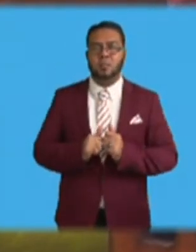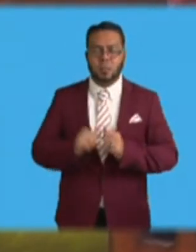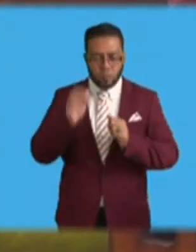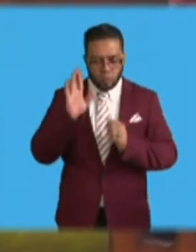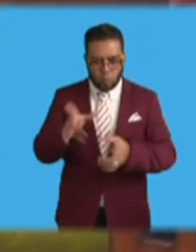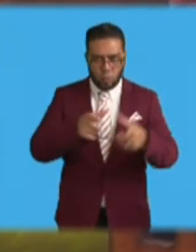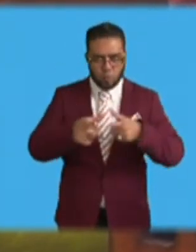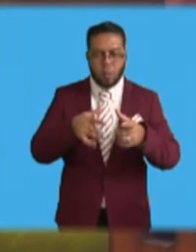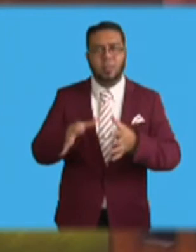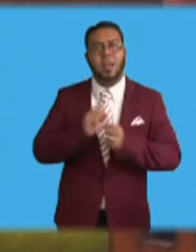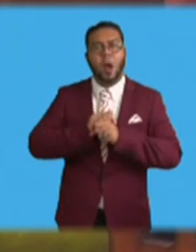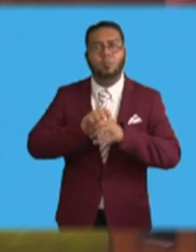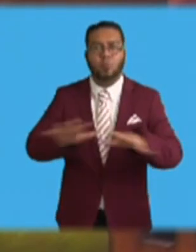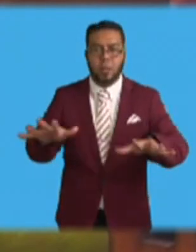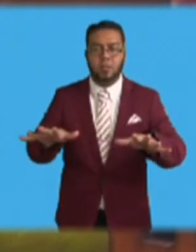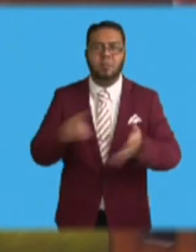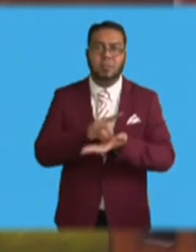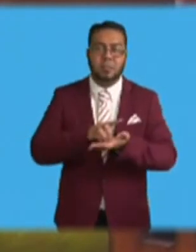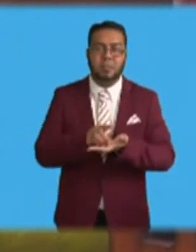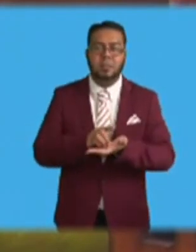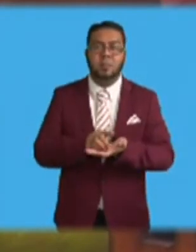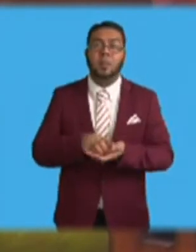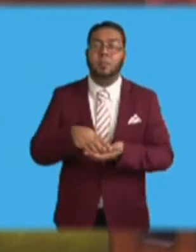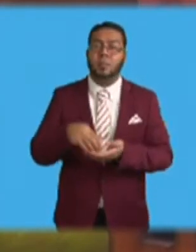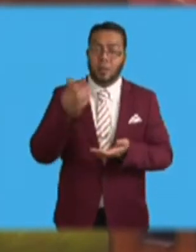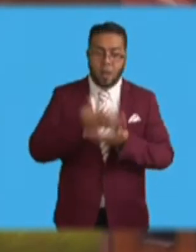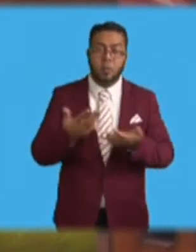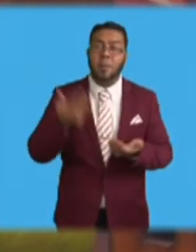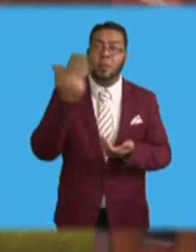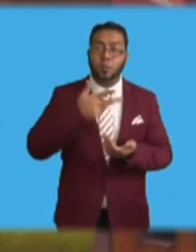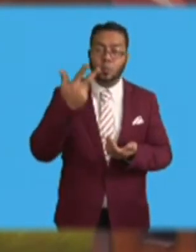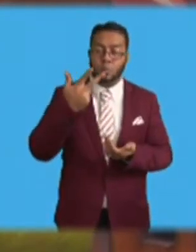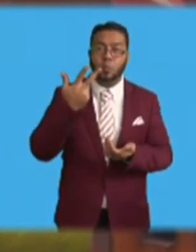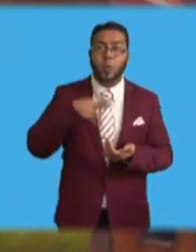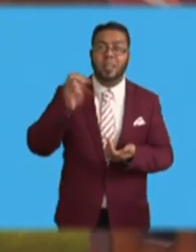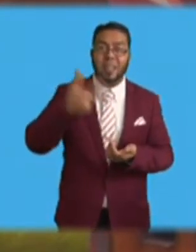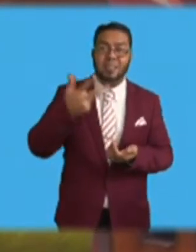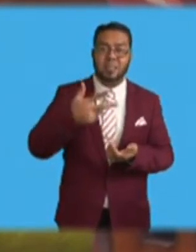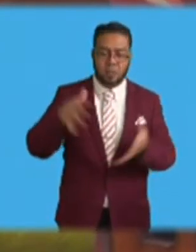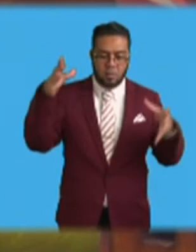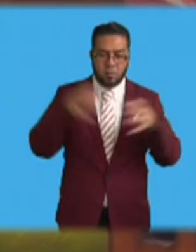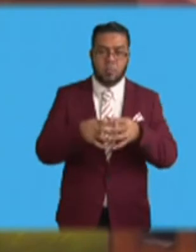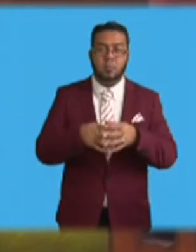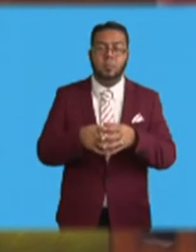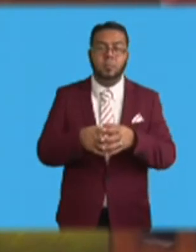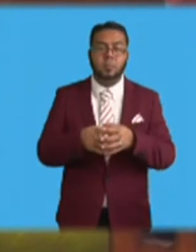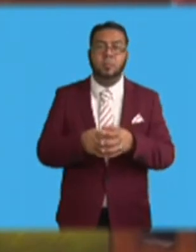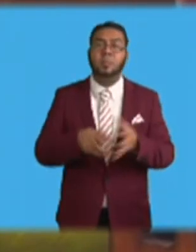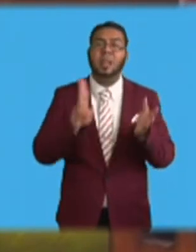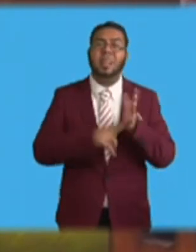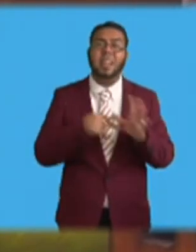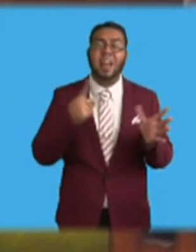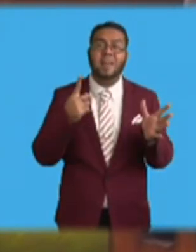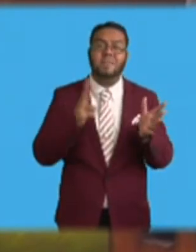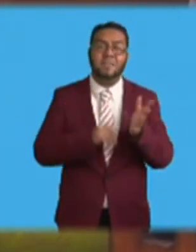outbreak. Madam Speaker, the current case numbers of 2018 includes a cluster of cases reported from Navesao Adventist High School,